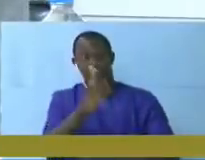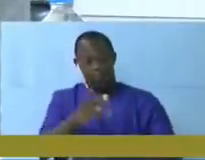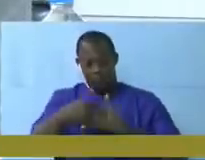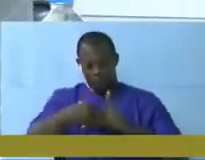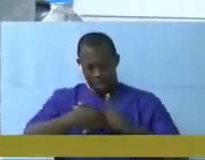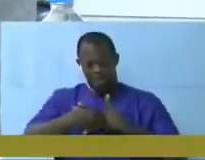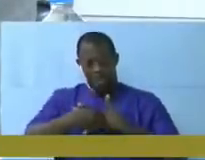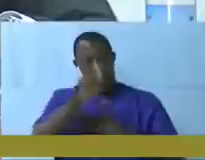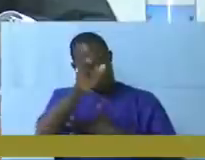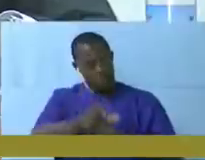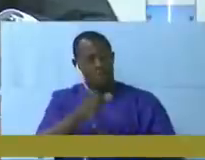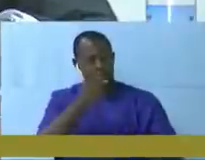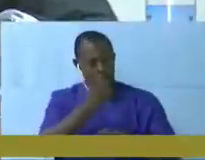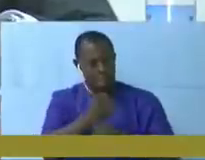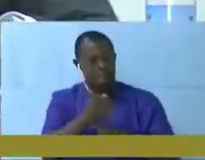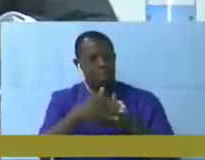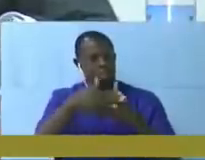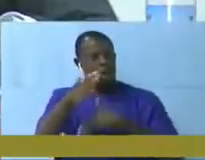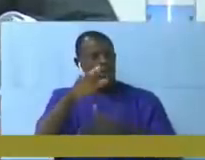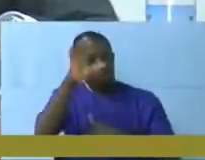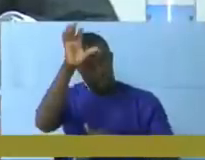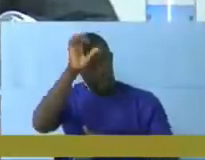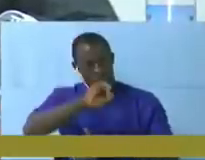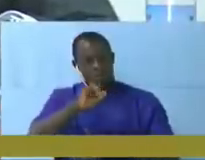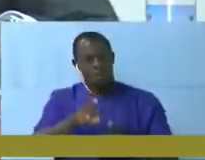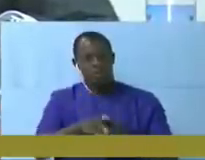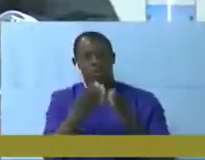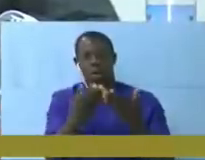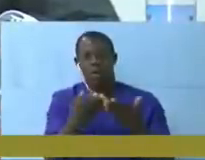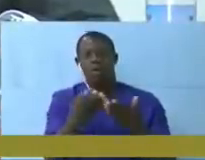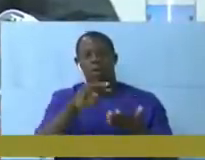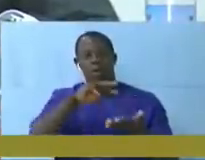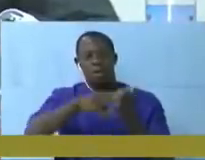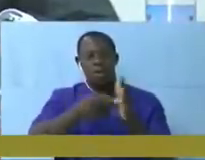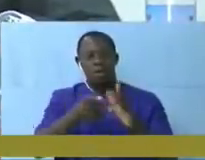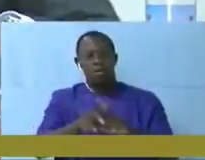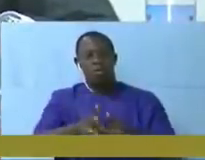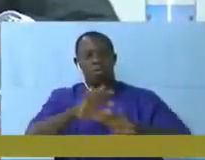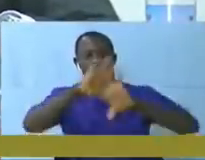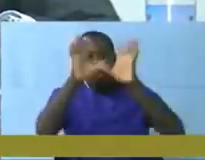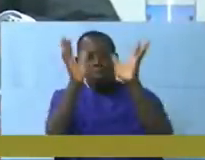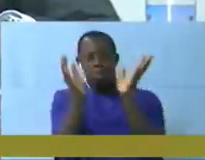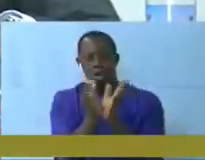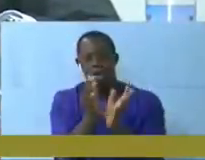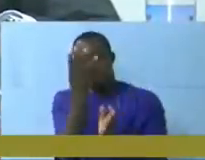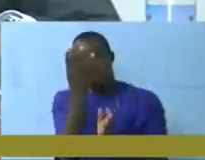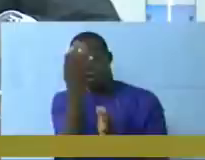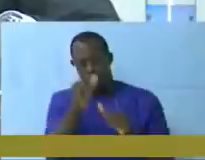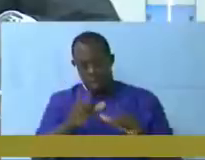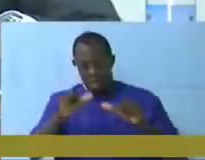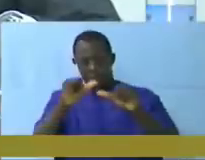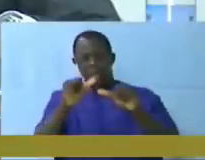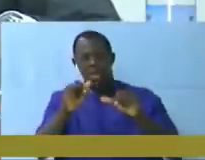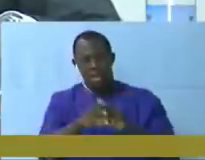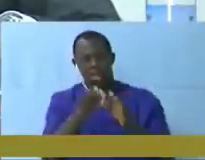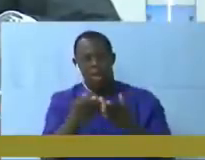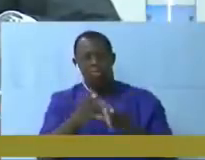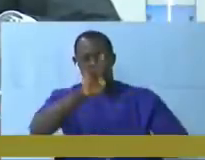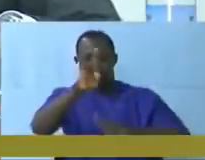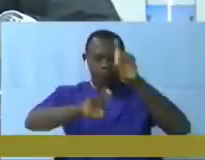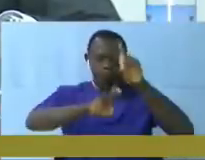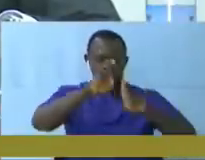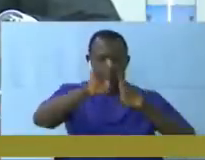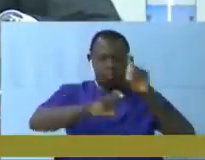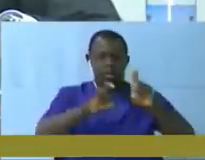So far, it means that all the four points that we have examined so far, confirmation